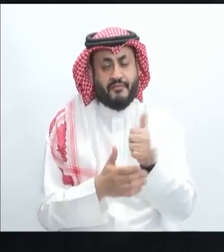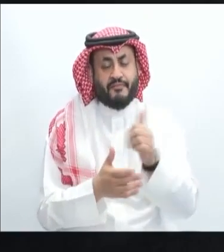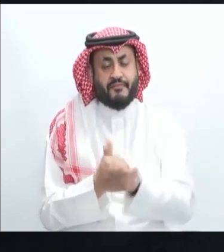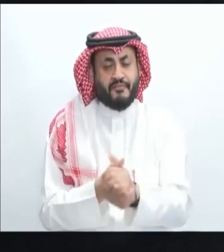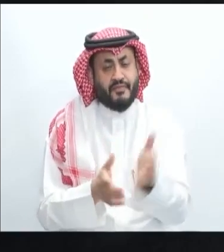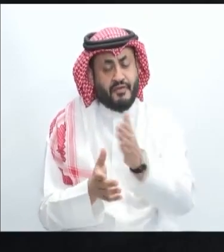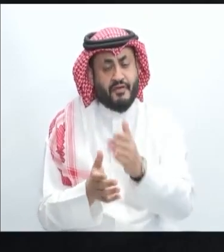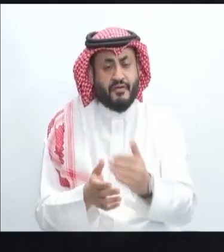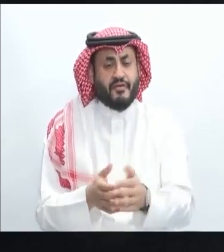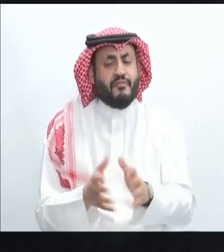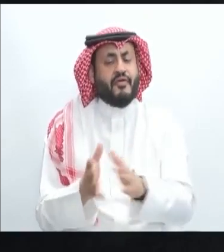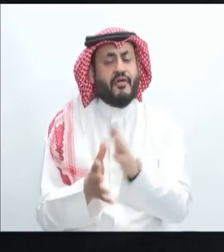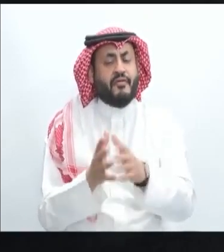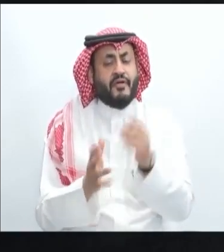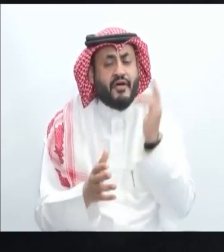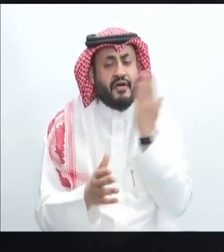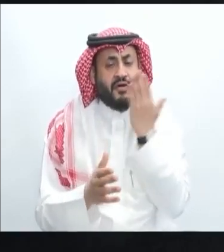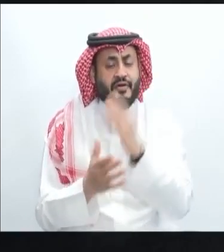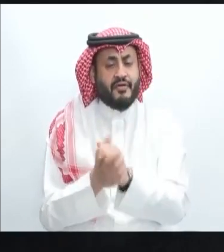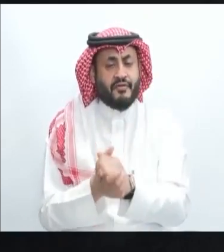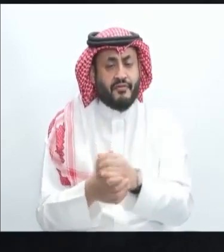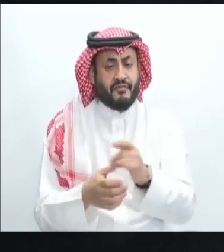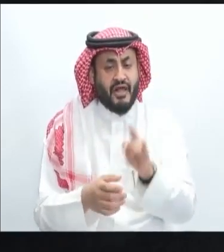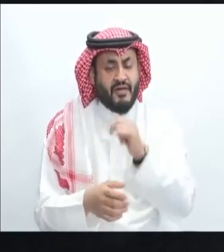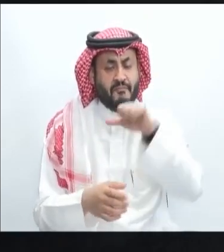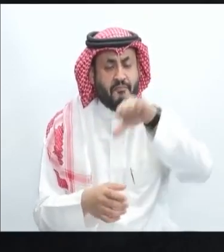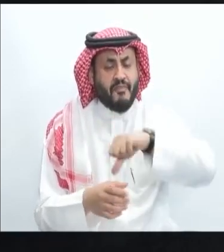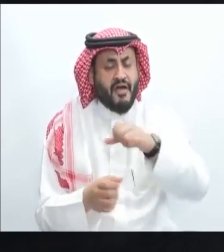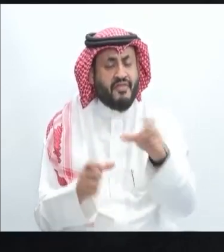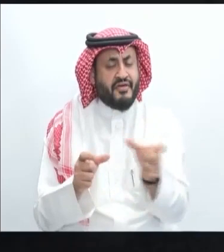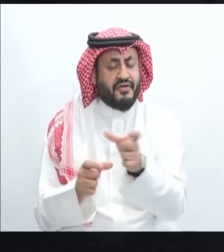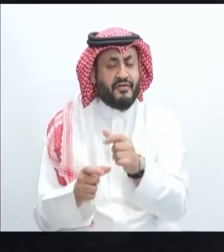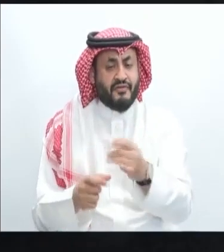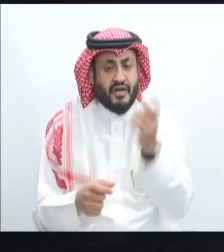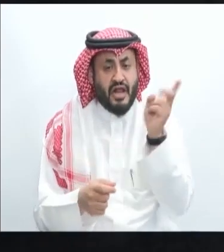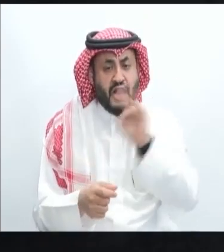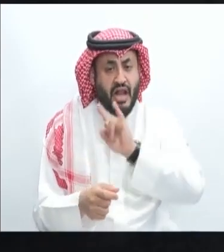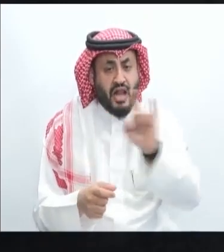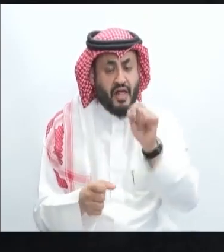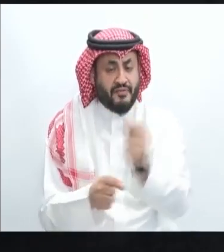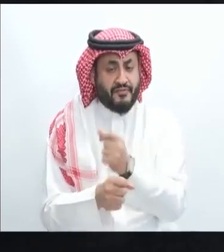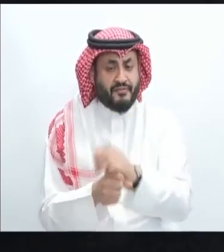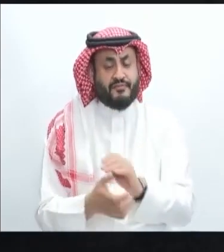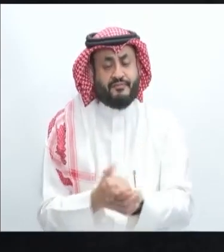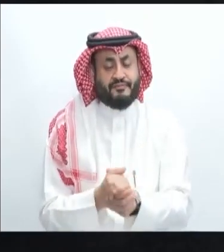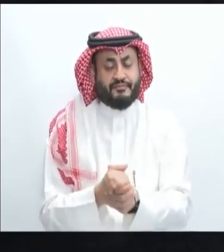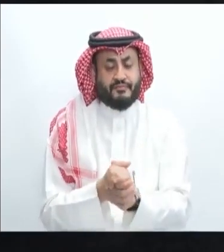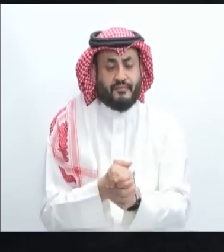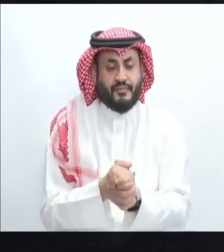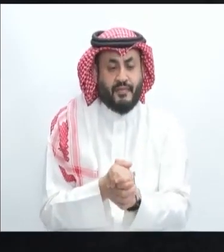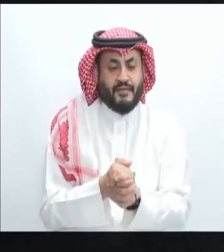read bad things that we should not do to have, if you want to have a healthy